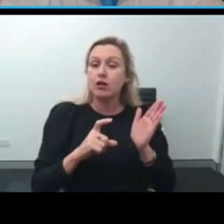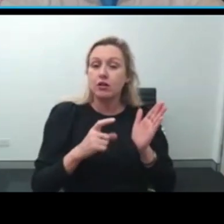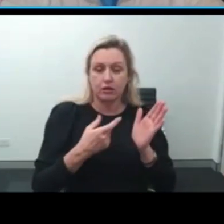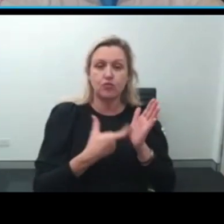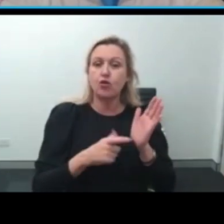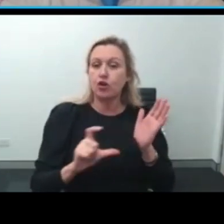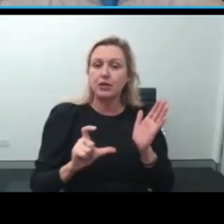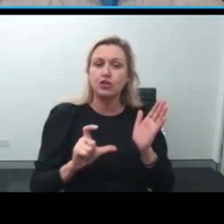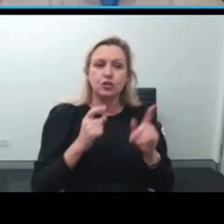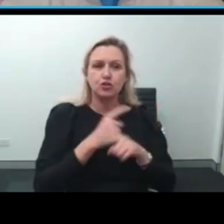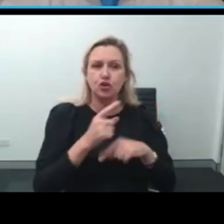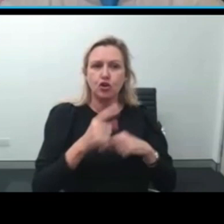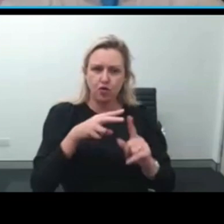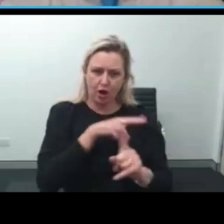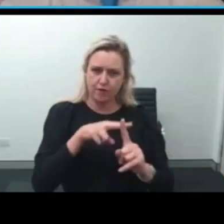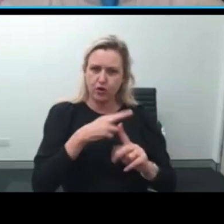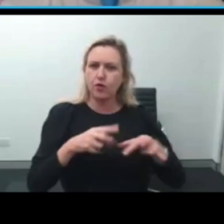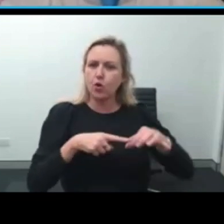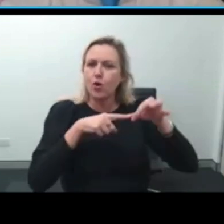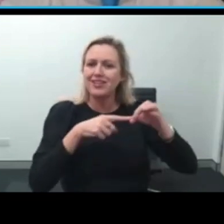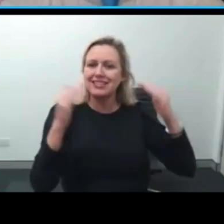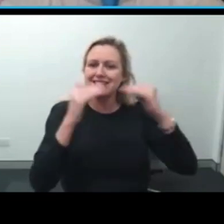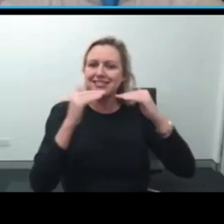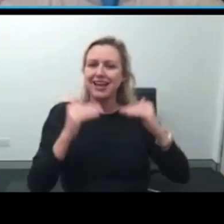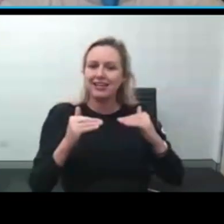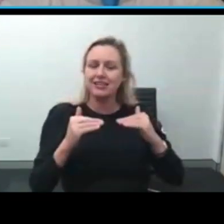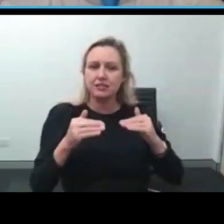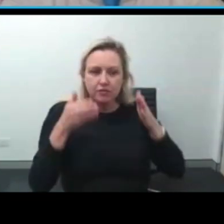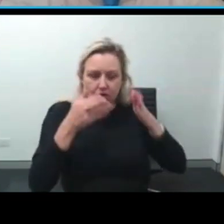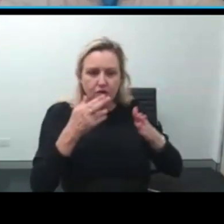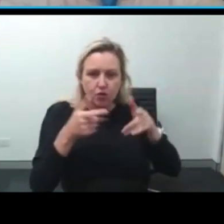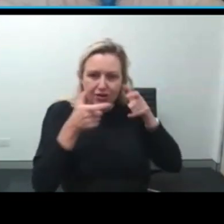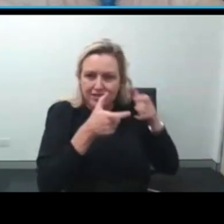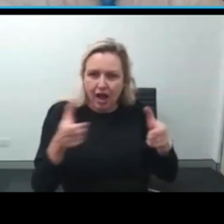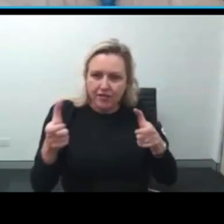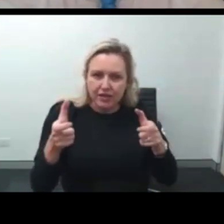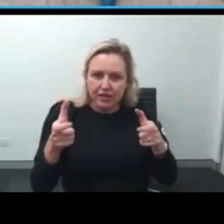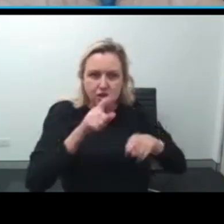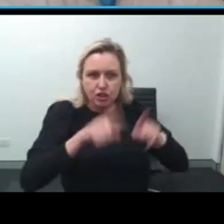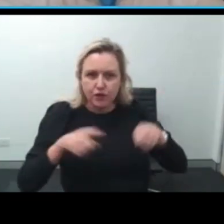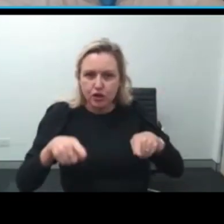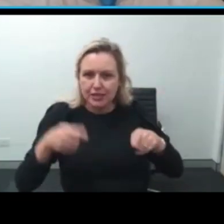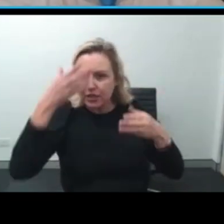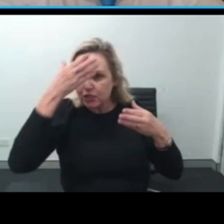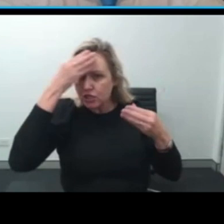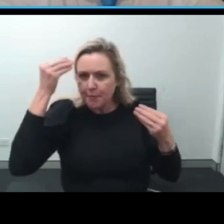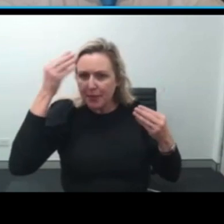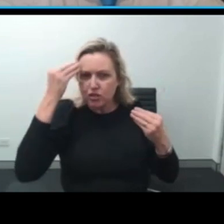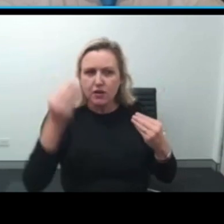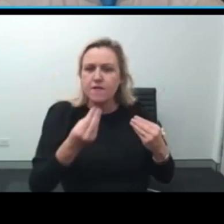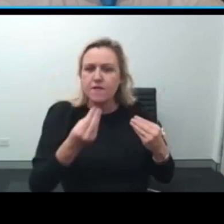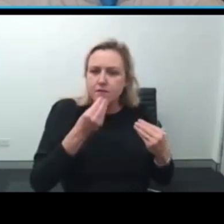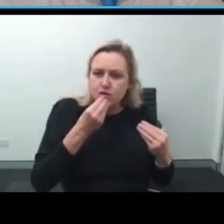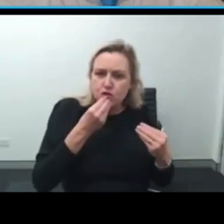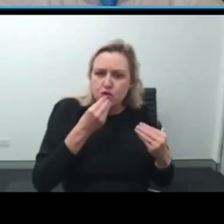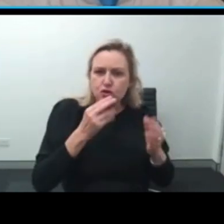urgent review of the quality standards with a focus on governance, diversity, dementia, food and nutrition, and clinical care.